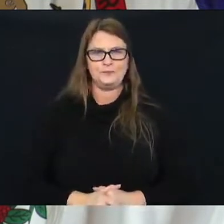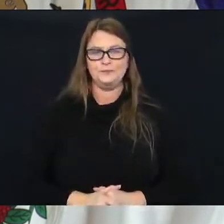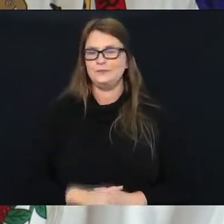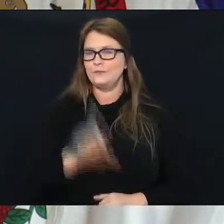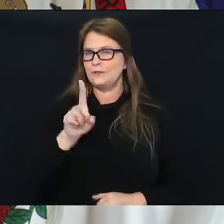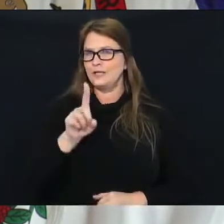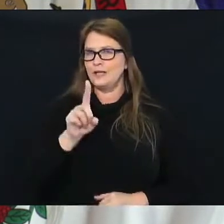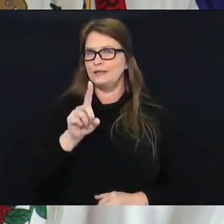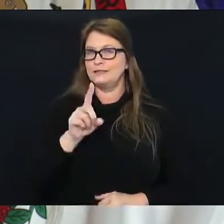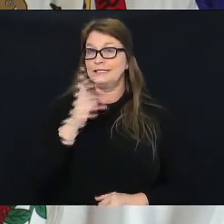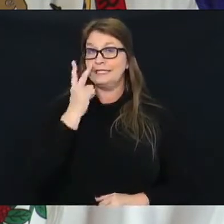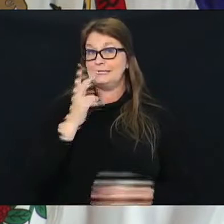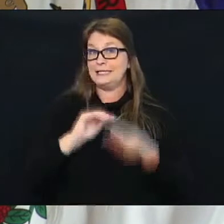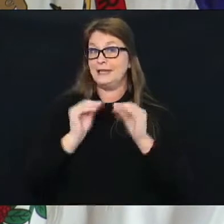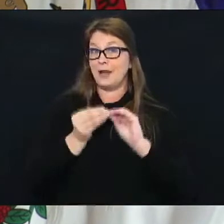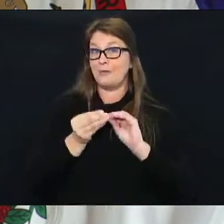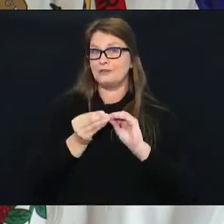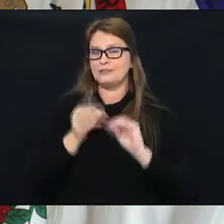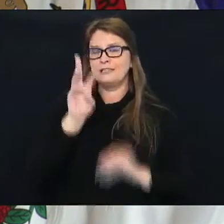real fast.